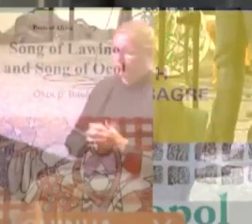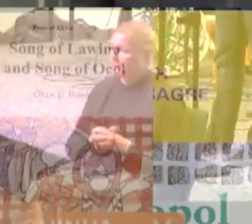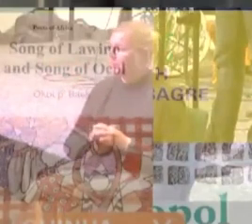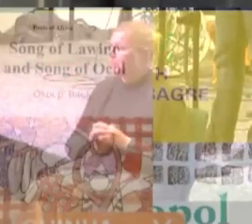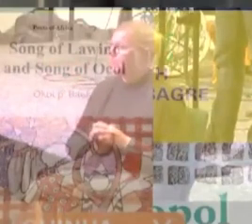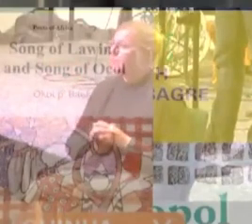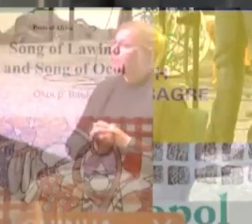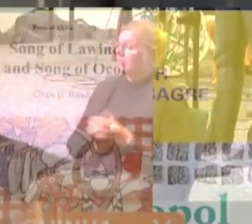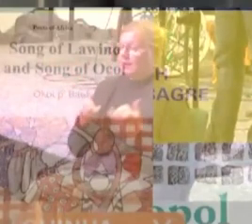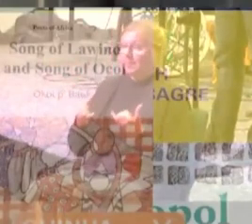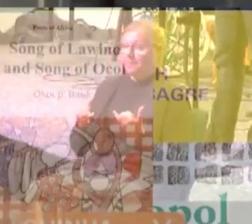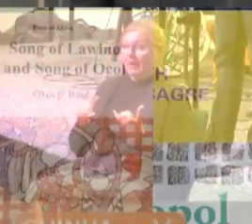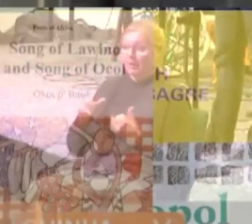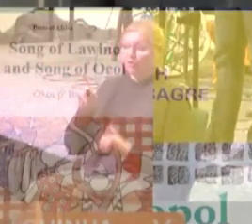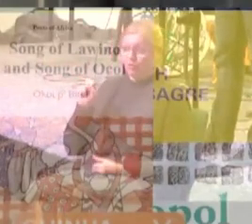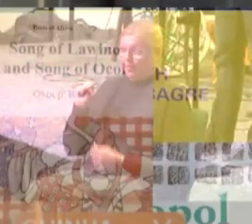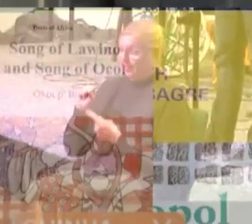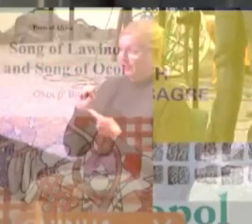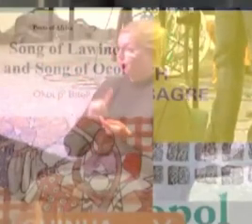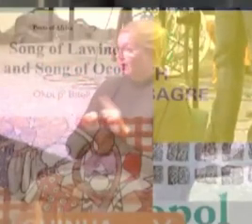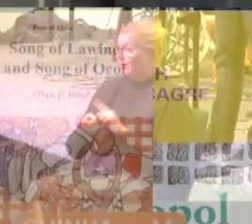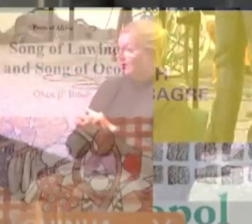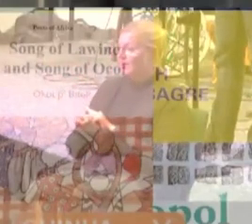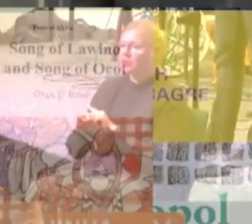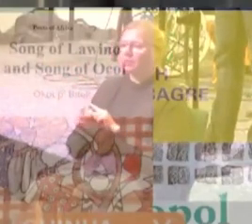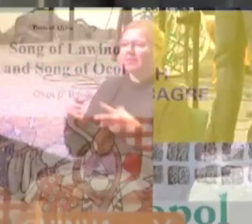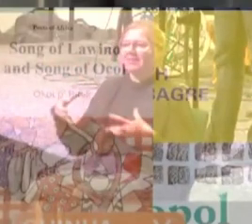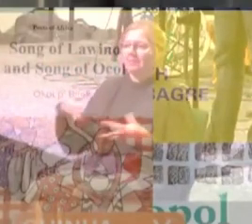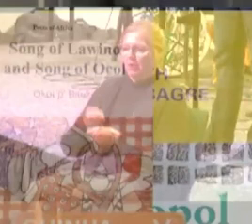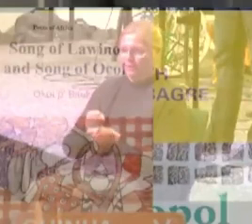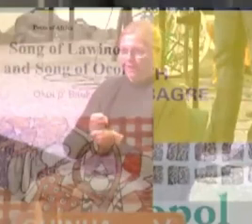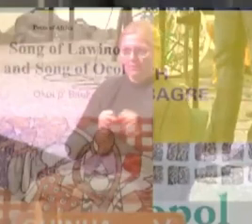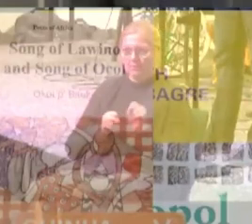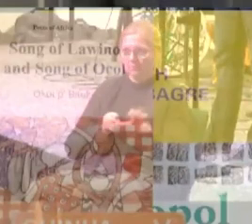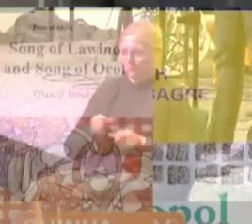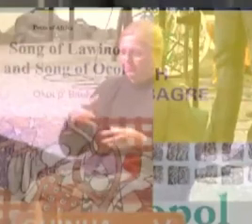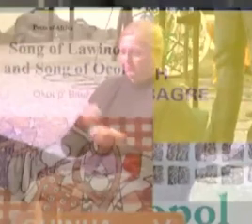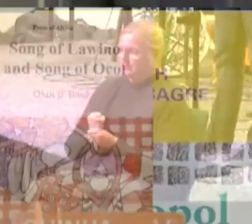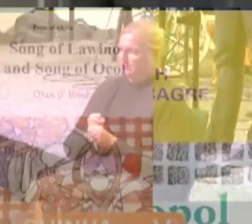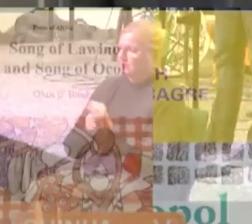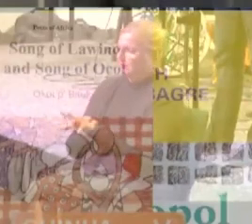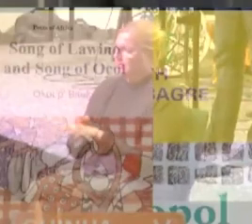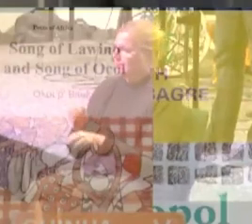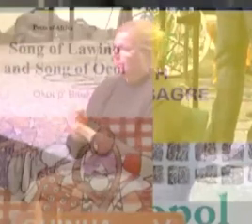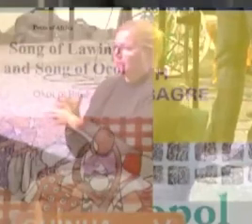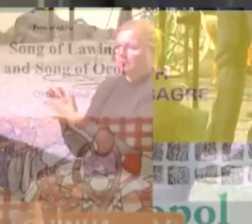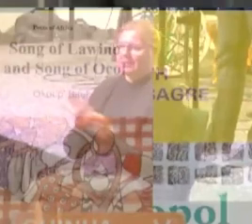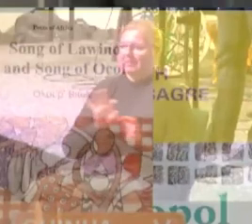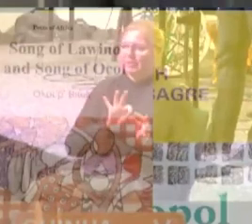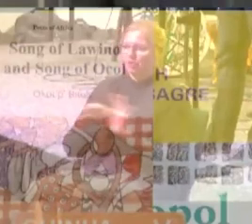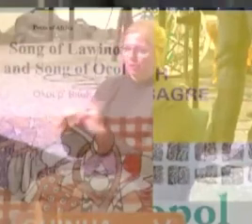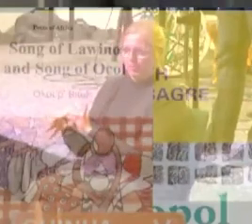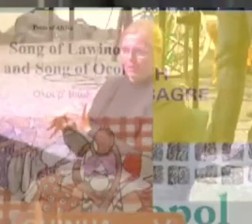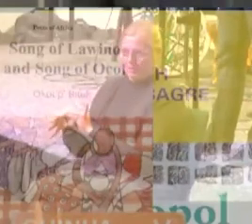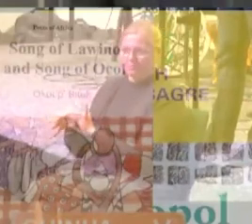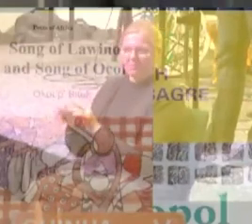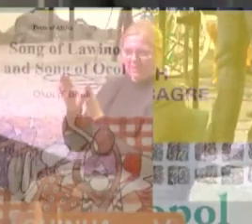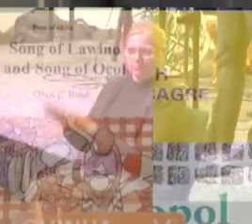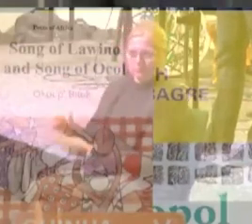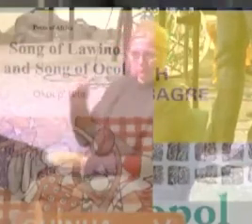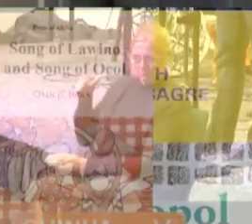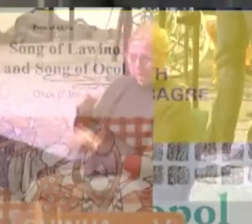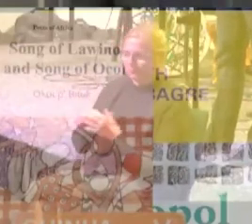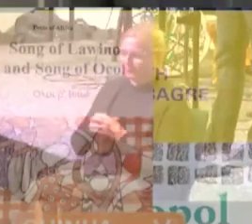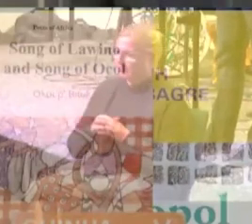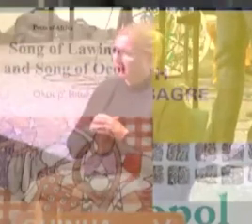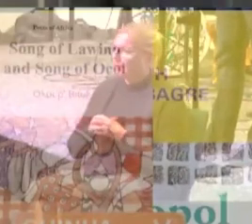Equivalence in modern Quran translations is sometimes as paraphrastic and interpretive as parts of Targum Jonathan. An equivalence